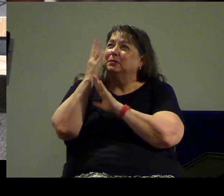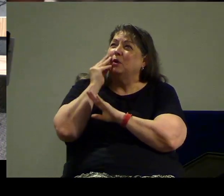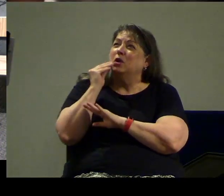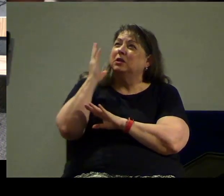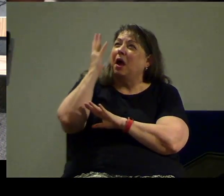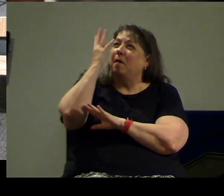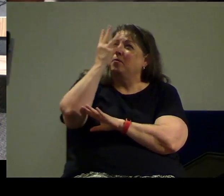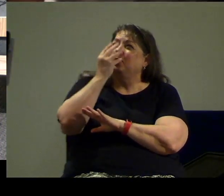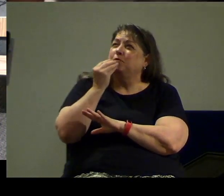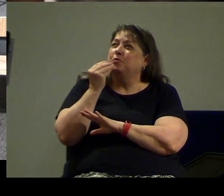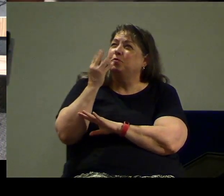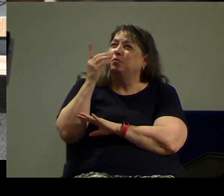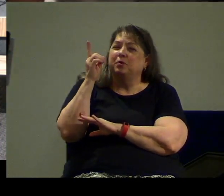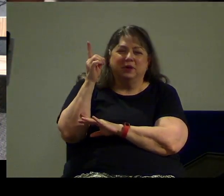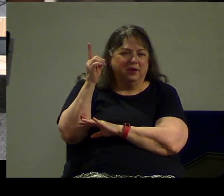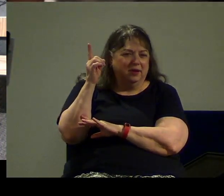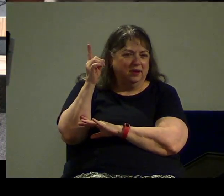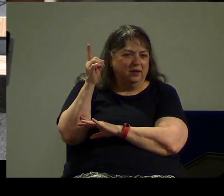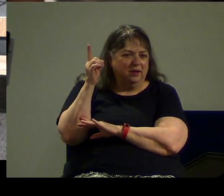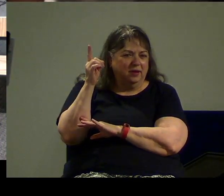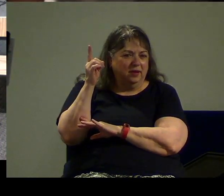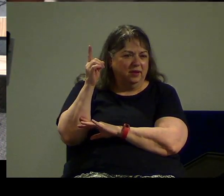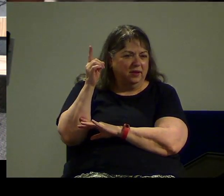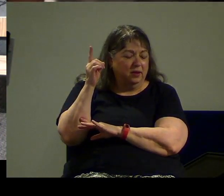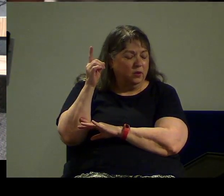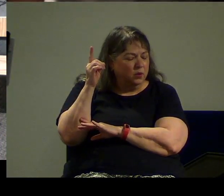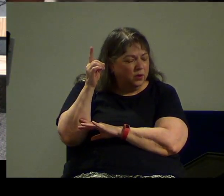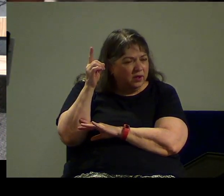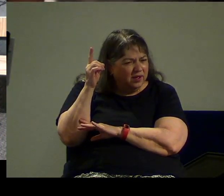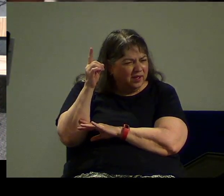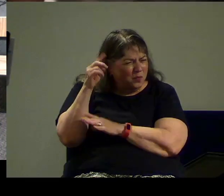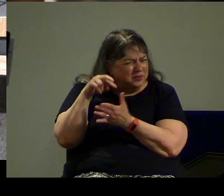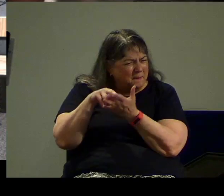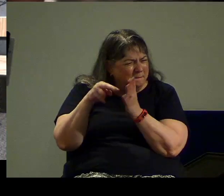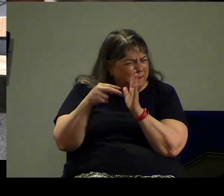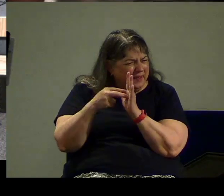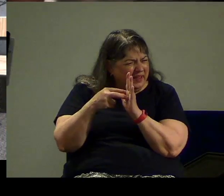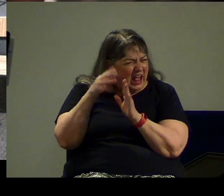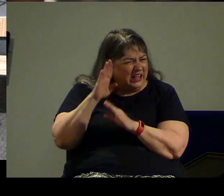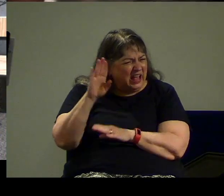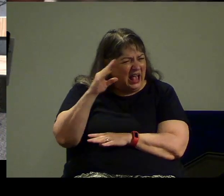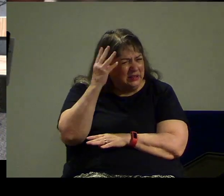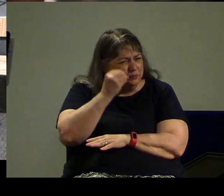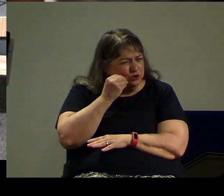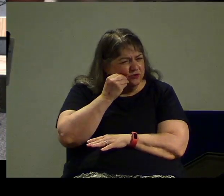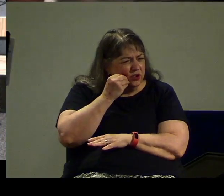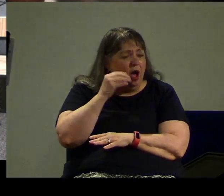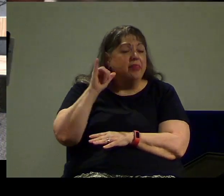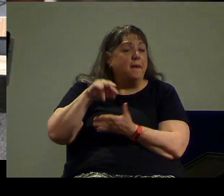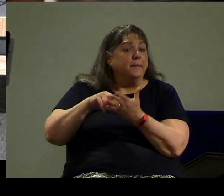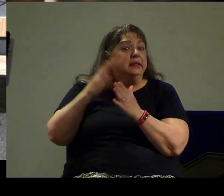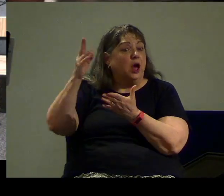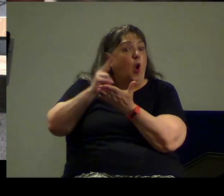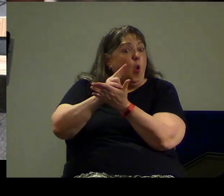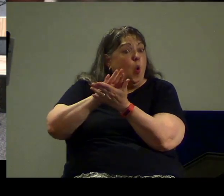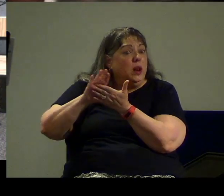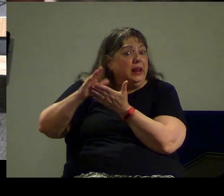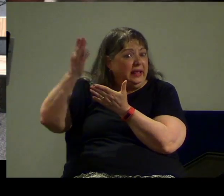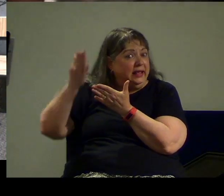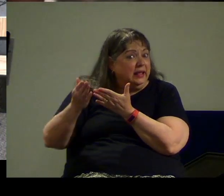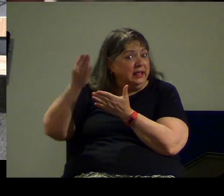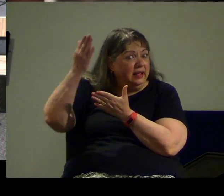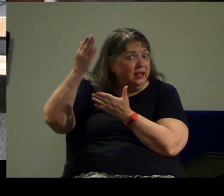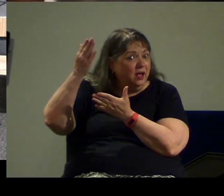What is the beauty of God? The beauty of God in Scripture declares that it is his holiness. God is